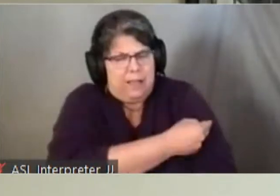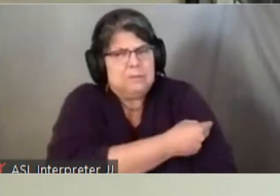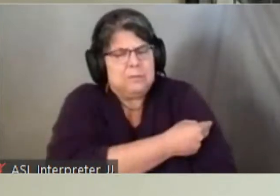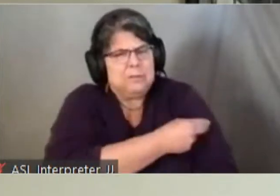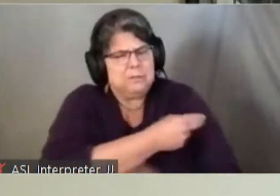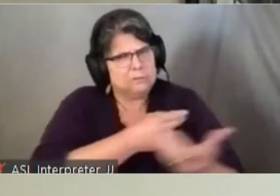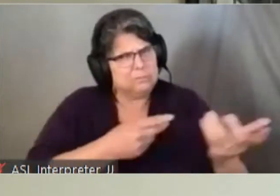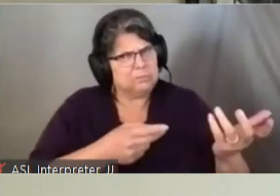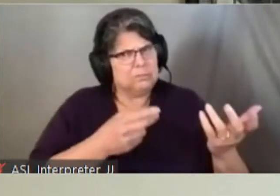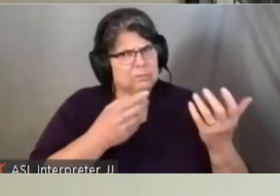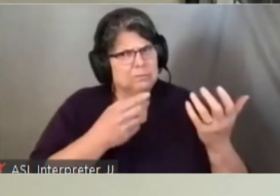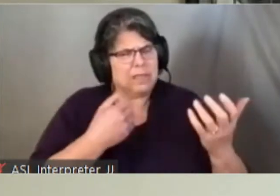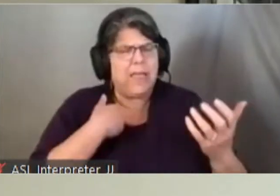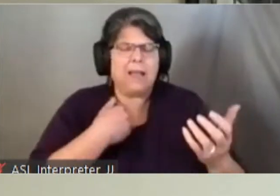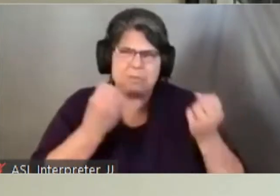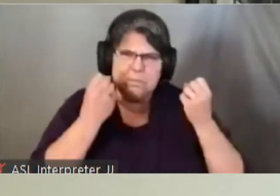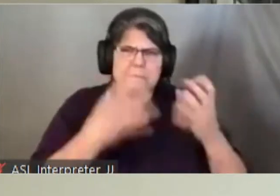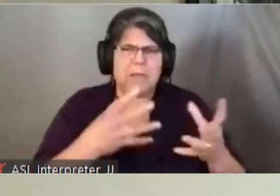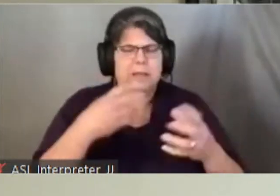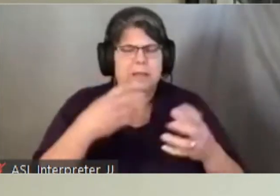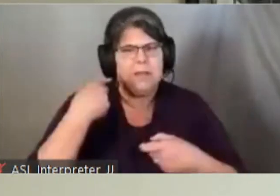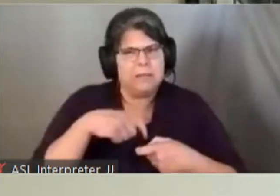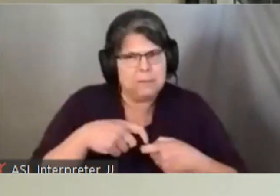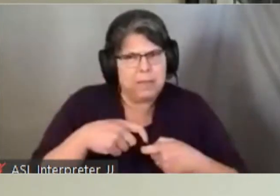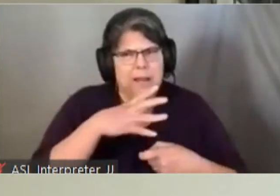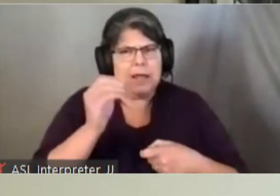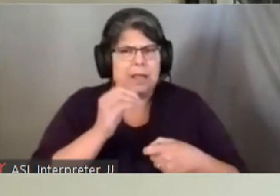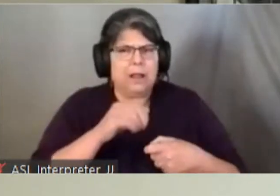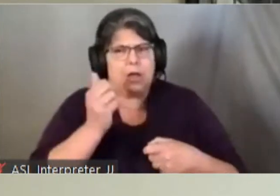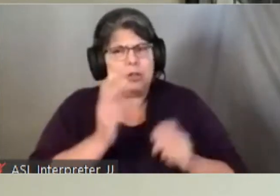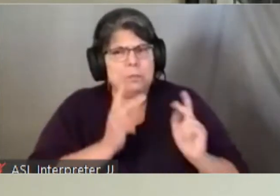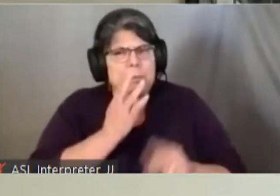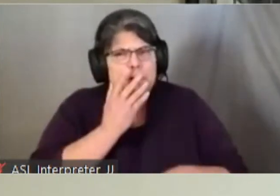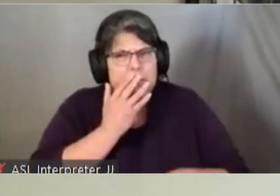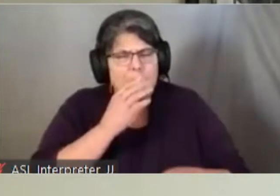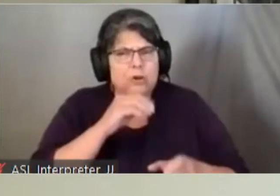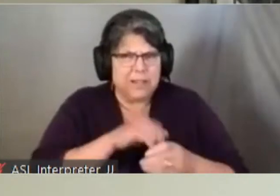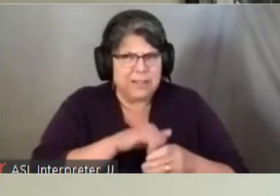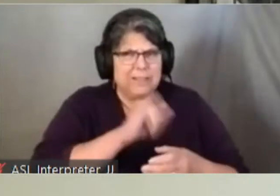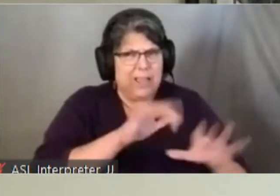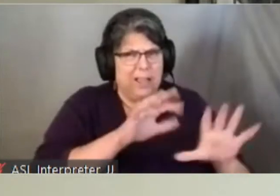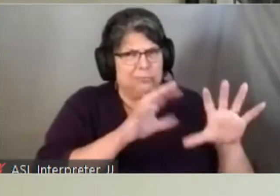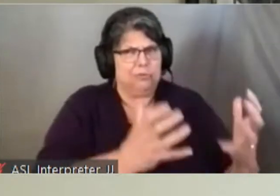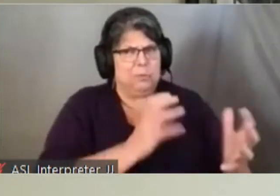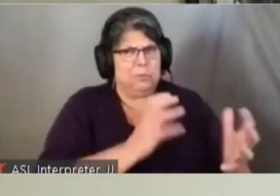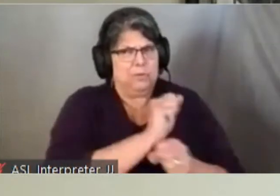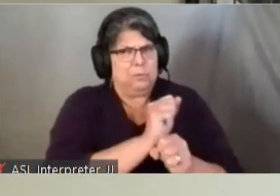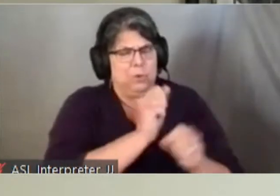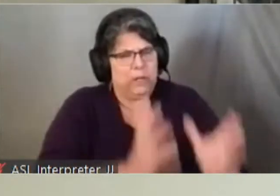have more Hispanic and people of color in them. And so in our